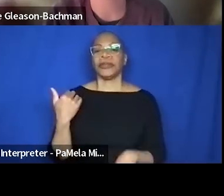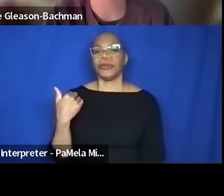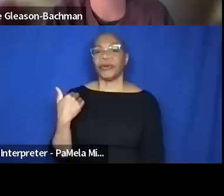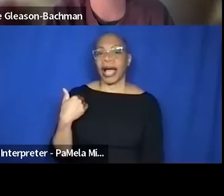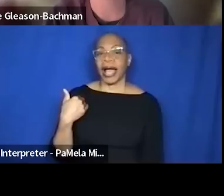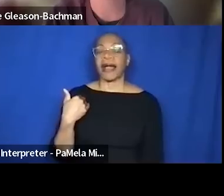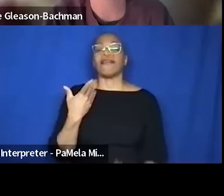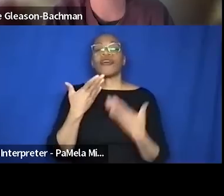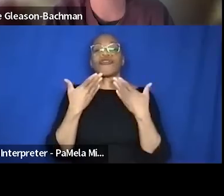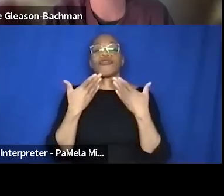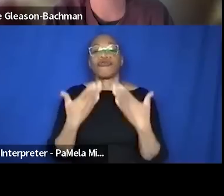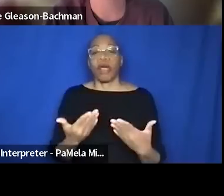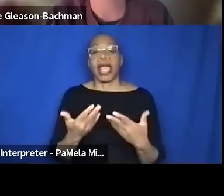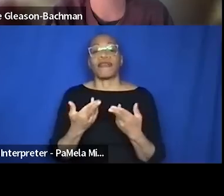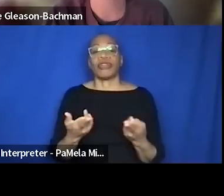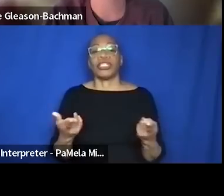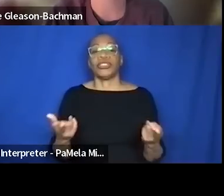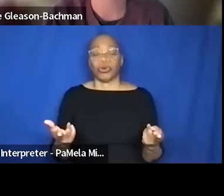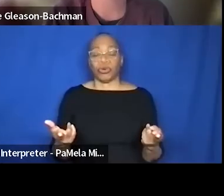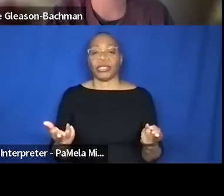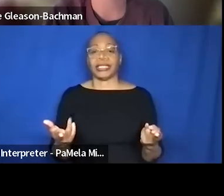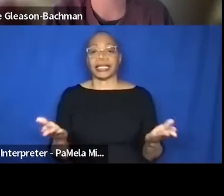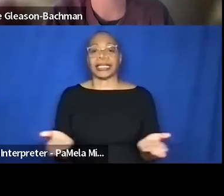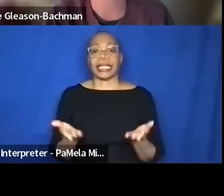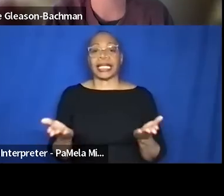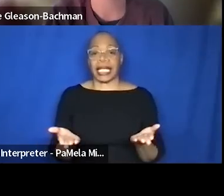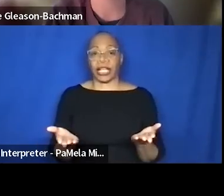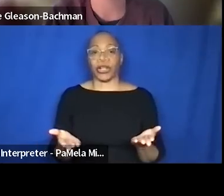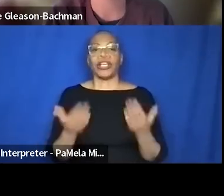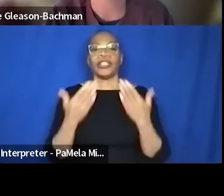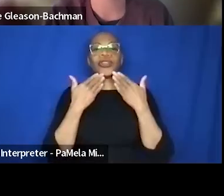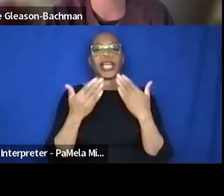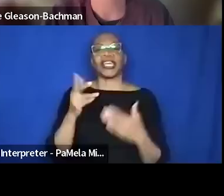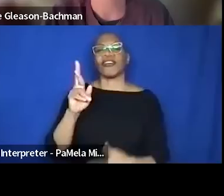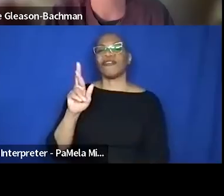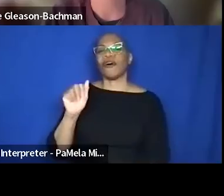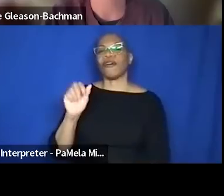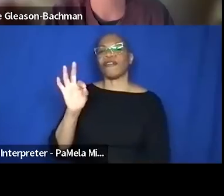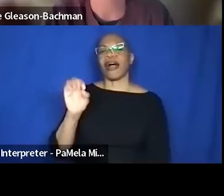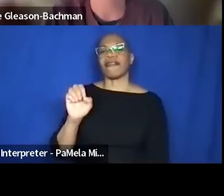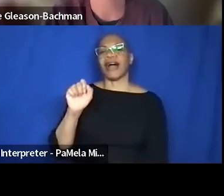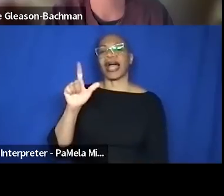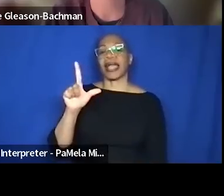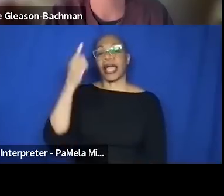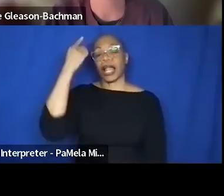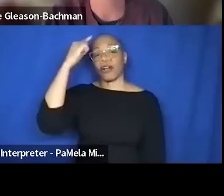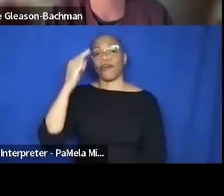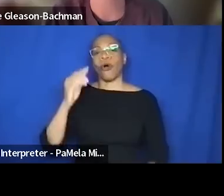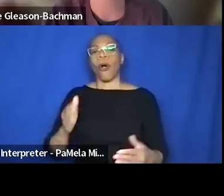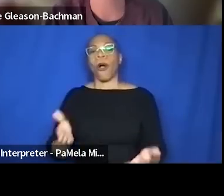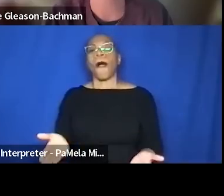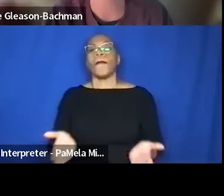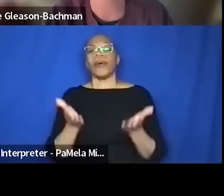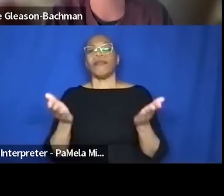These are great resources that are here. Thank you to Raphael for promoting our conference that is